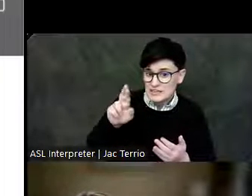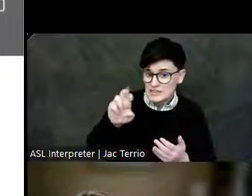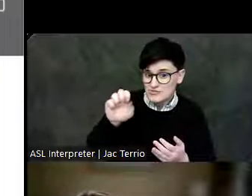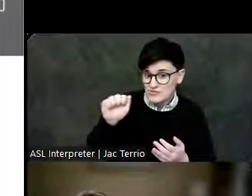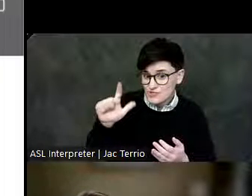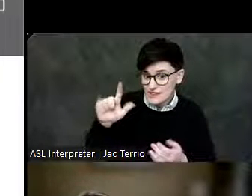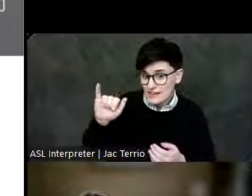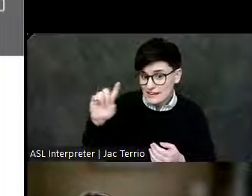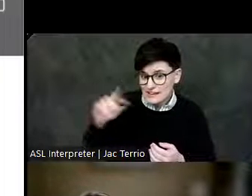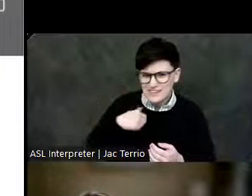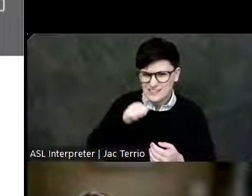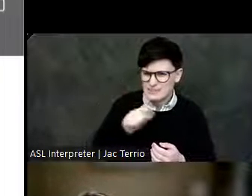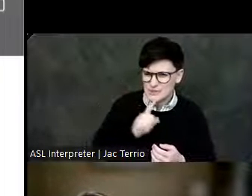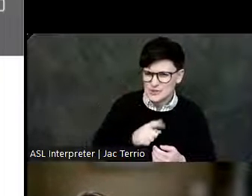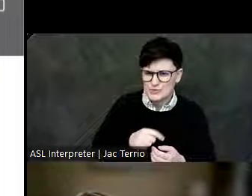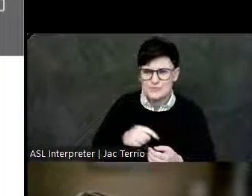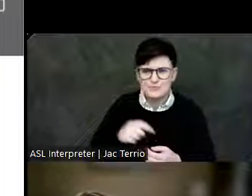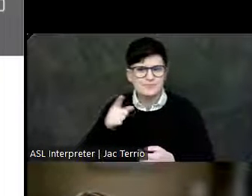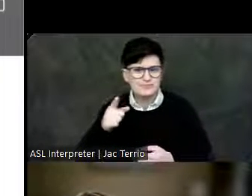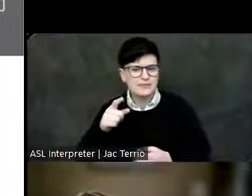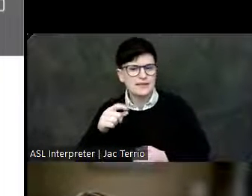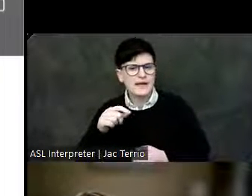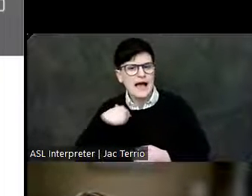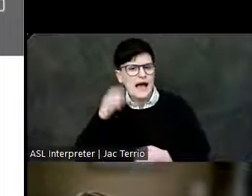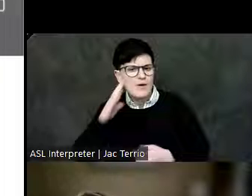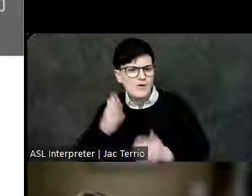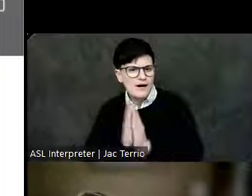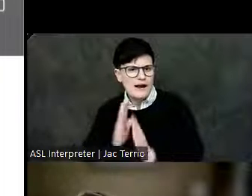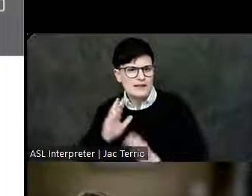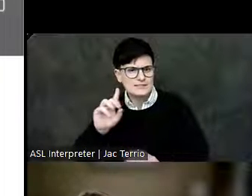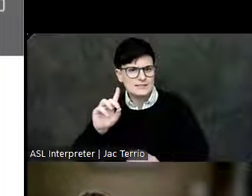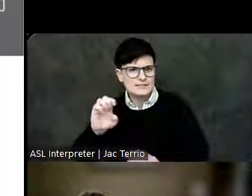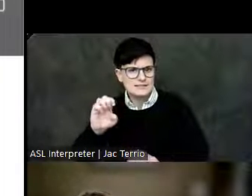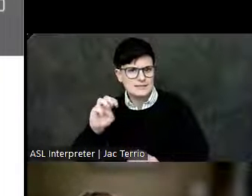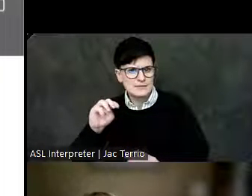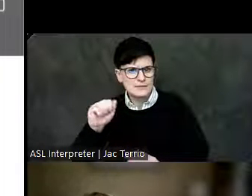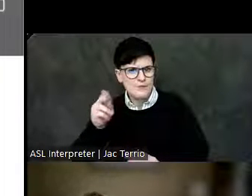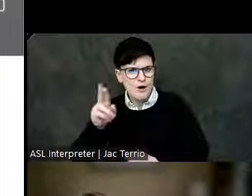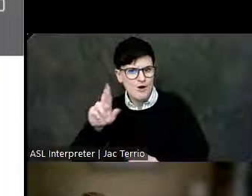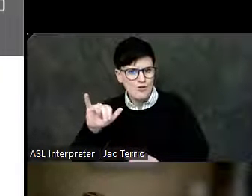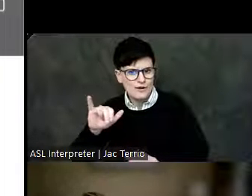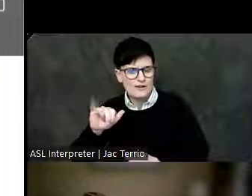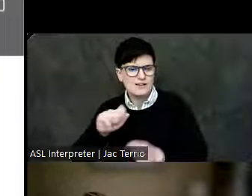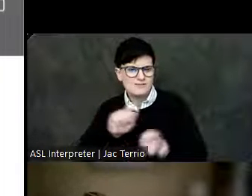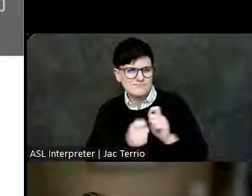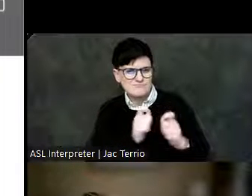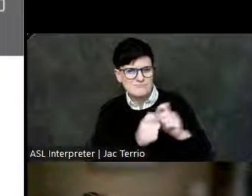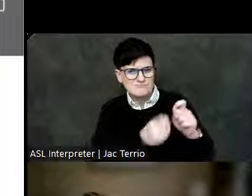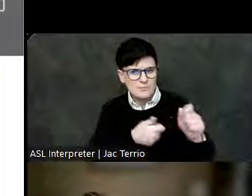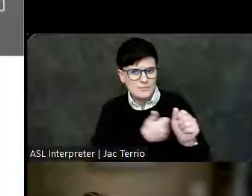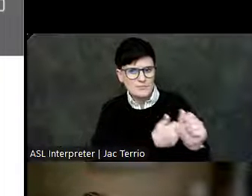We'll have Damari update some of these and put some additional info in here, and maybe look at each